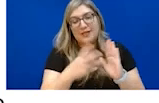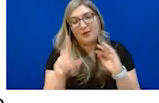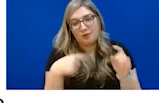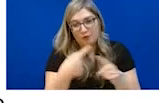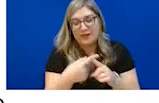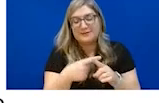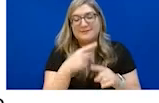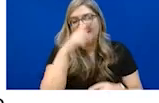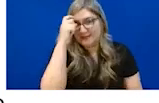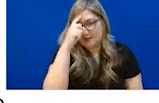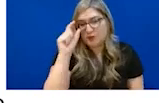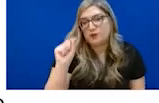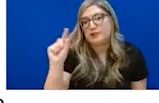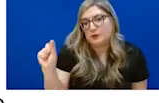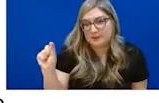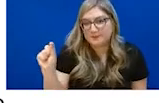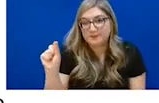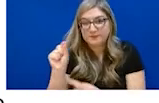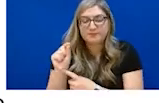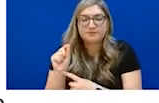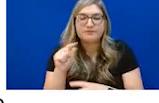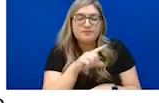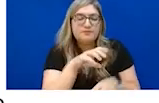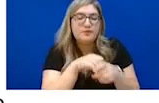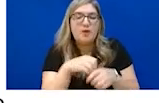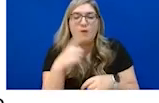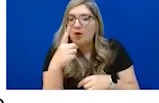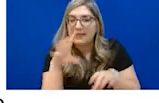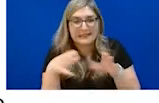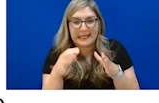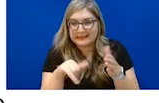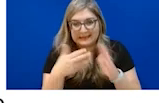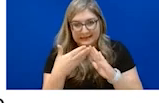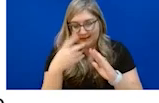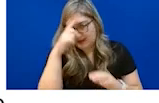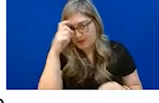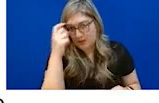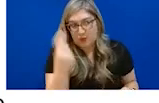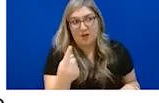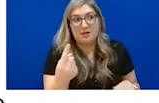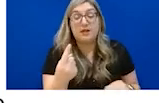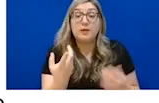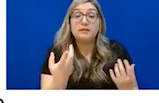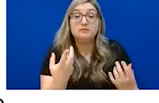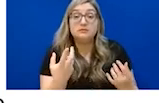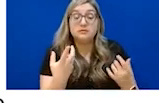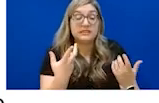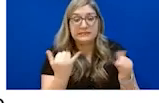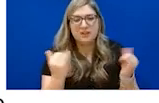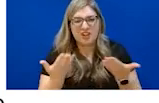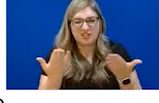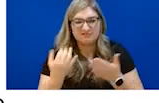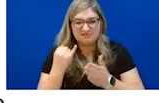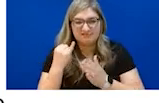summer. And then as he's still here, this is his last semester. As he moved along, he was really excited when we started coming back